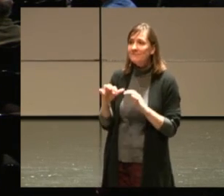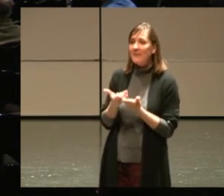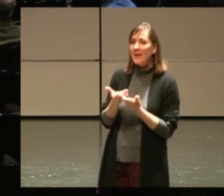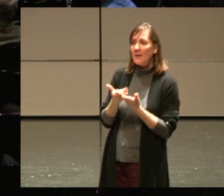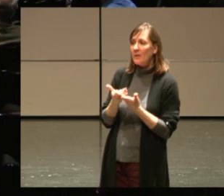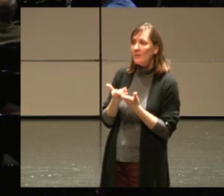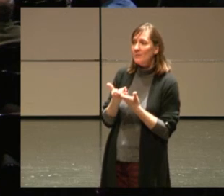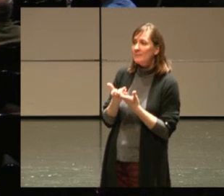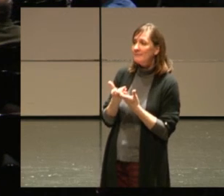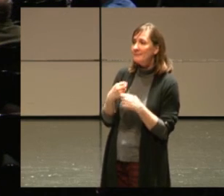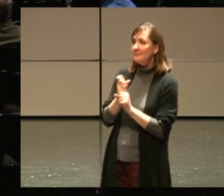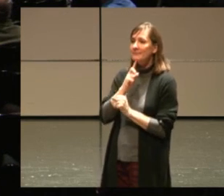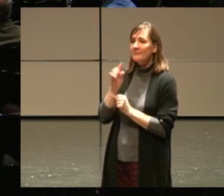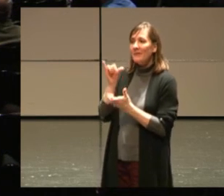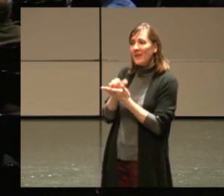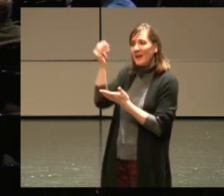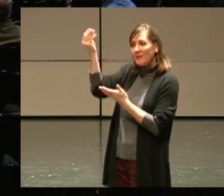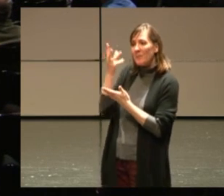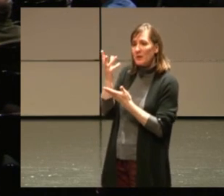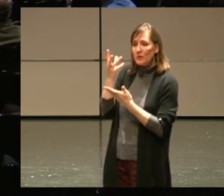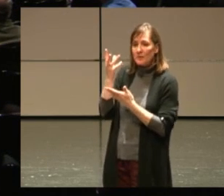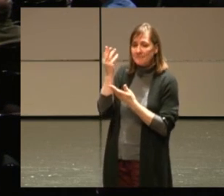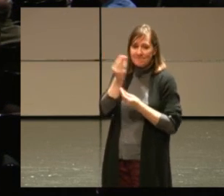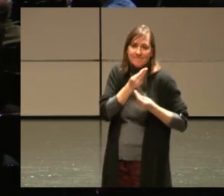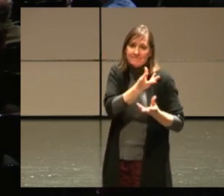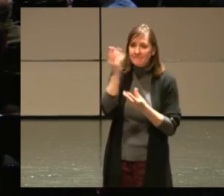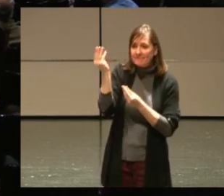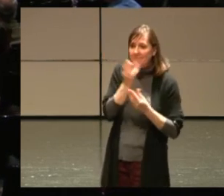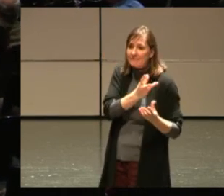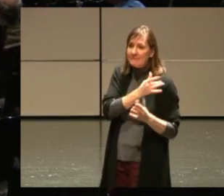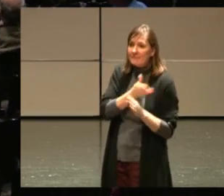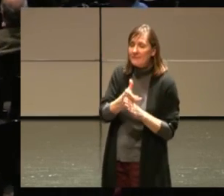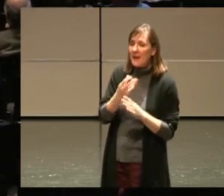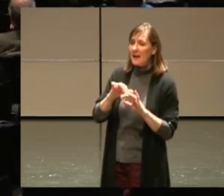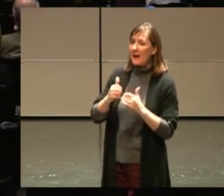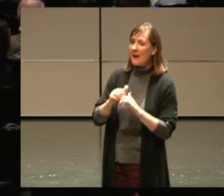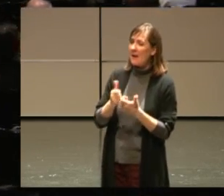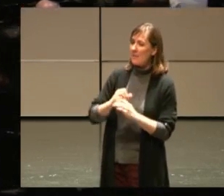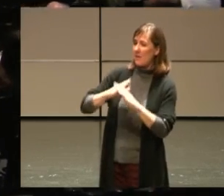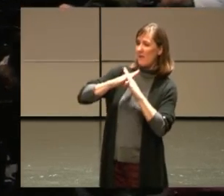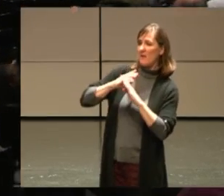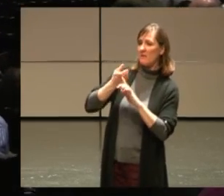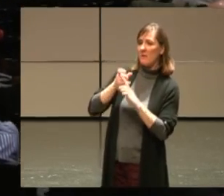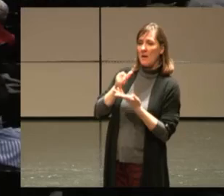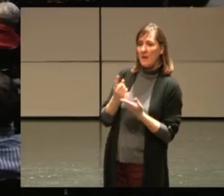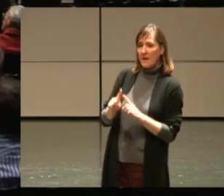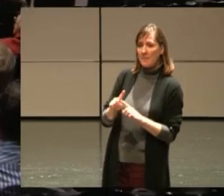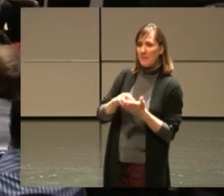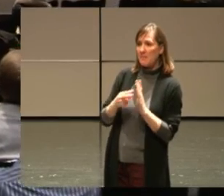can take to prevent this from happening? Yeah, thank you for the question. One of the reasons I didn't go through